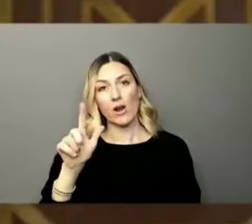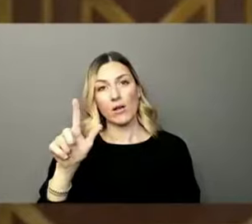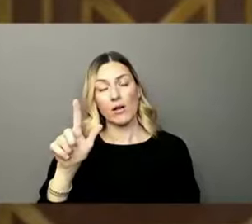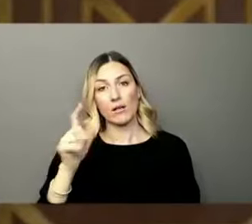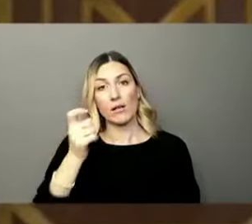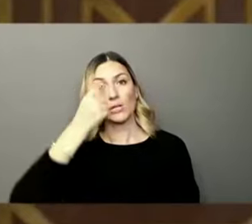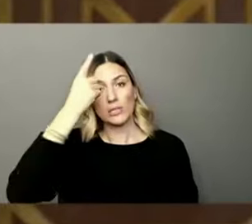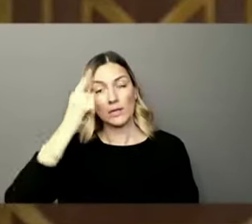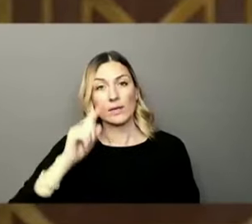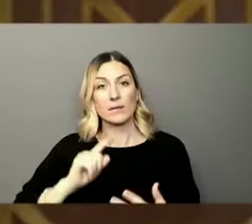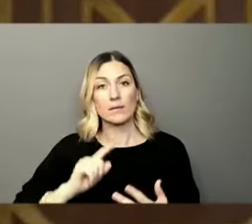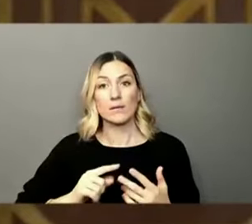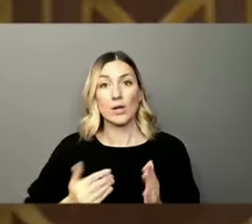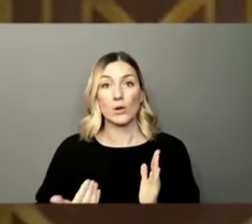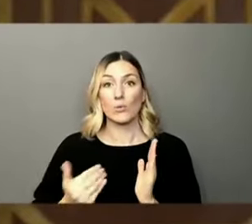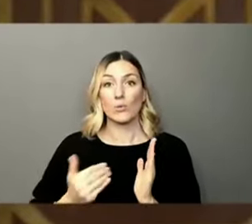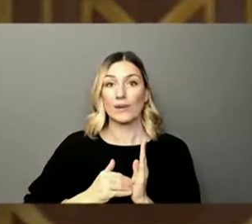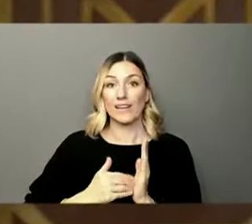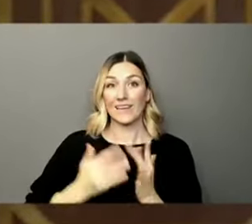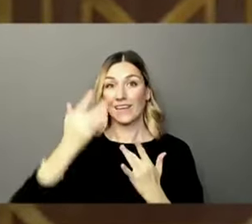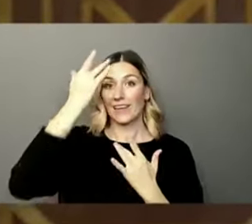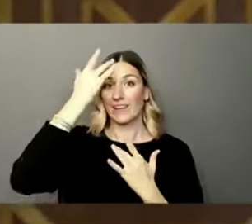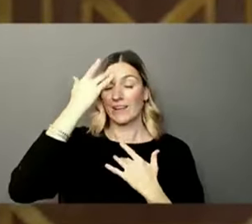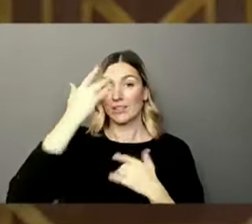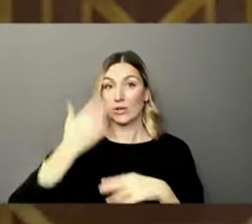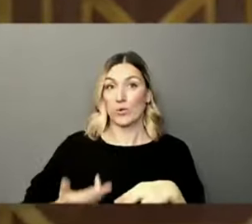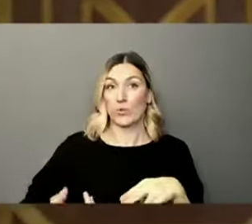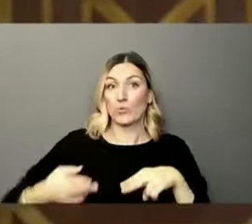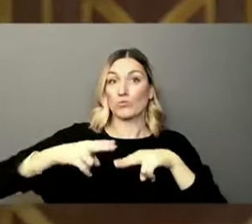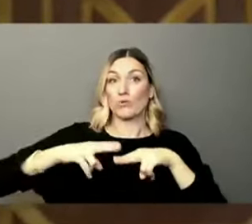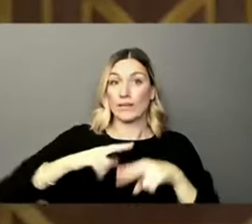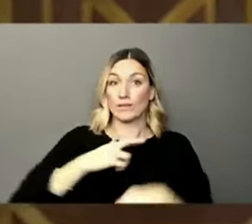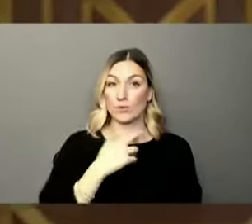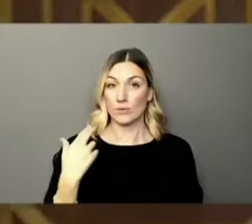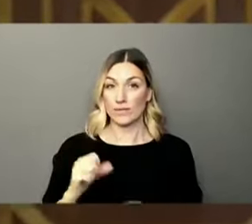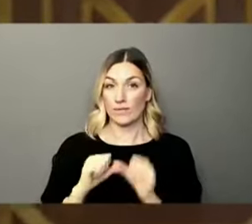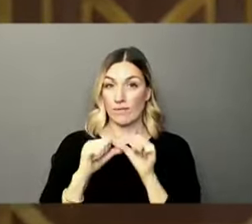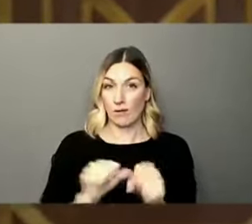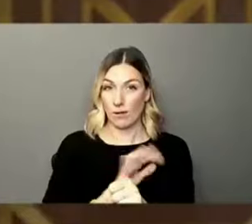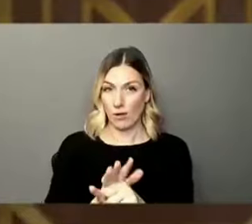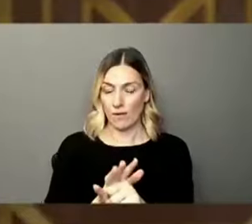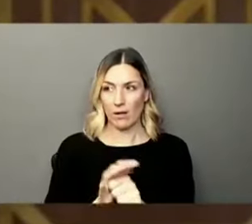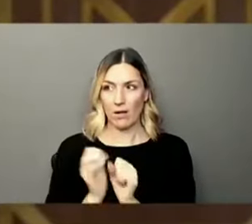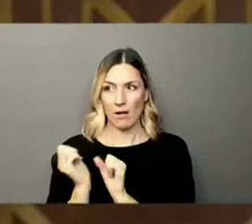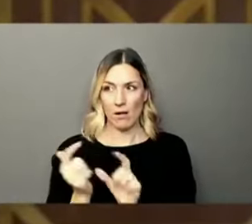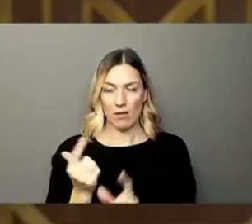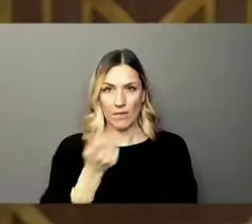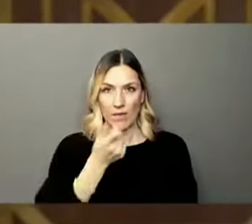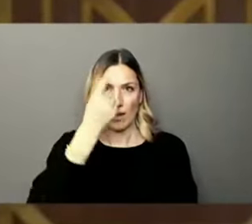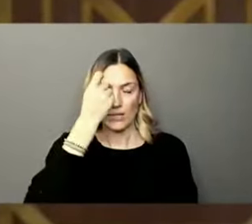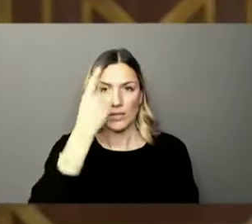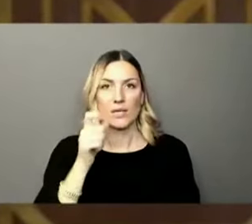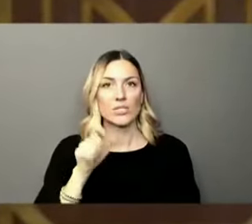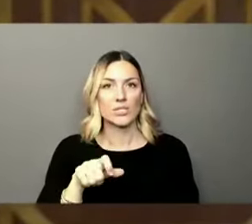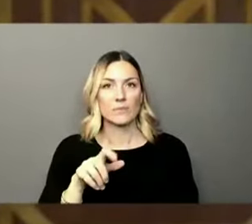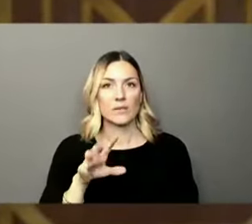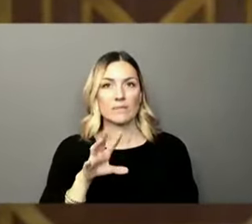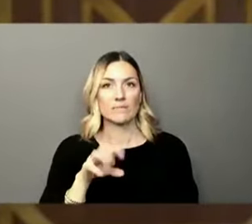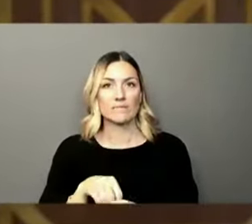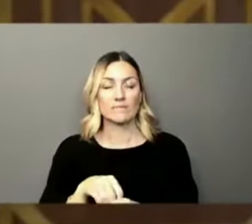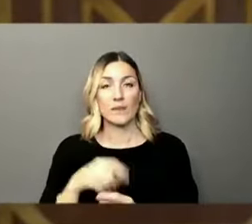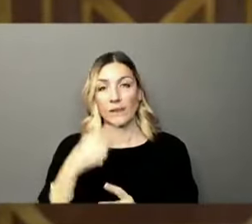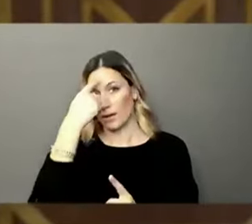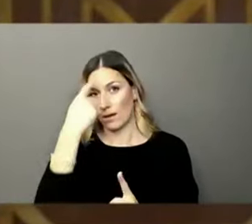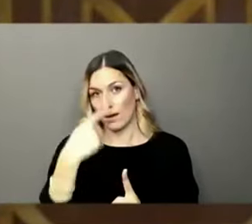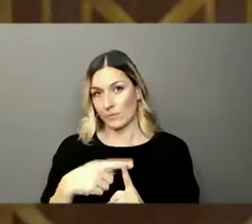understand that reinfection raises the risk of long COVID. So all of that understanding should feed into, you know, some optimism that we've